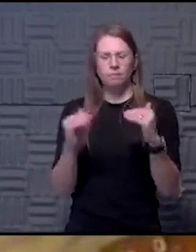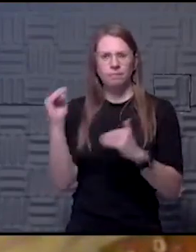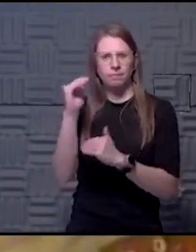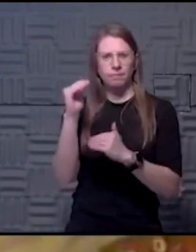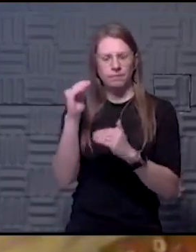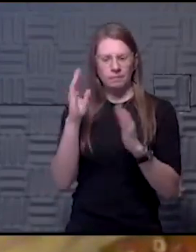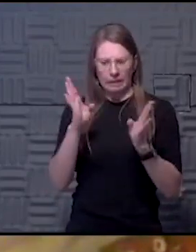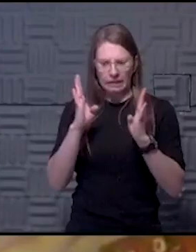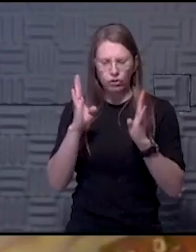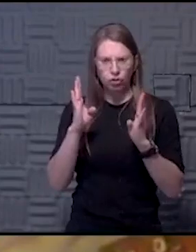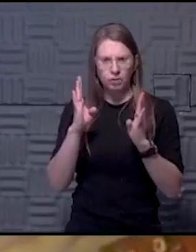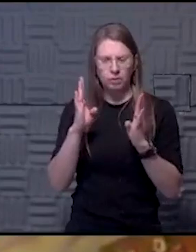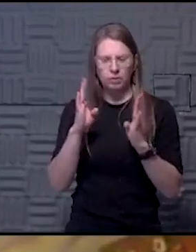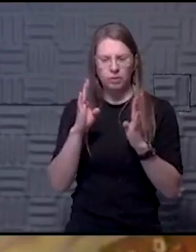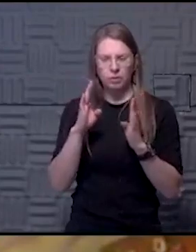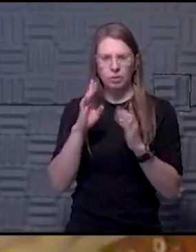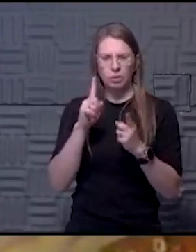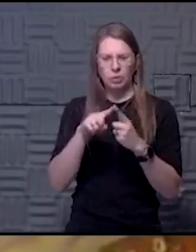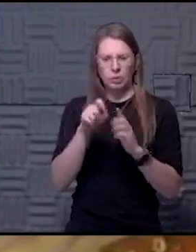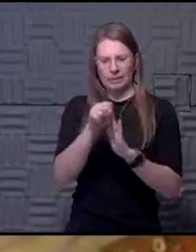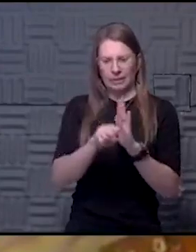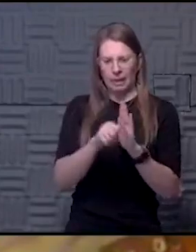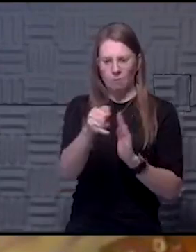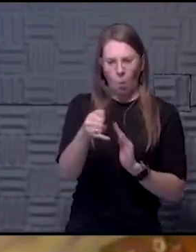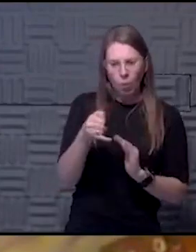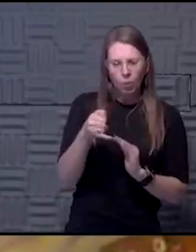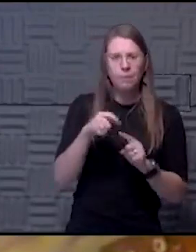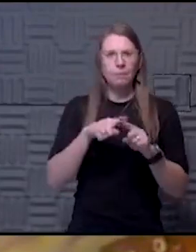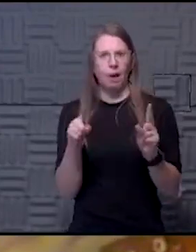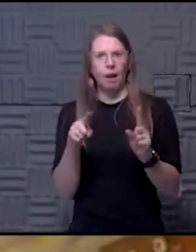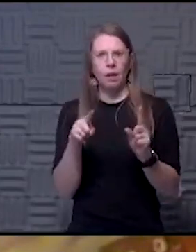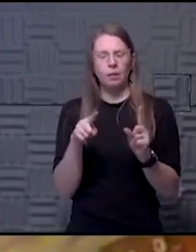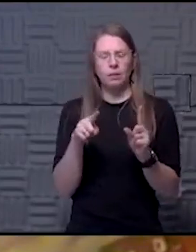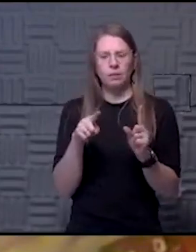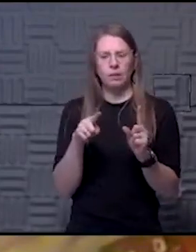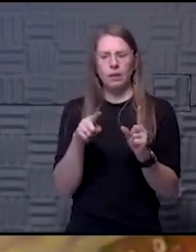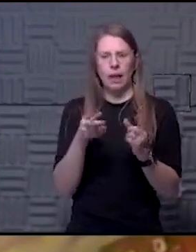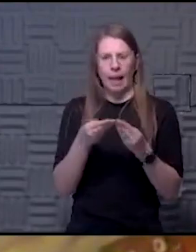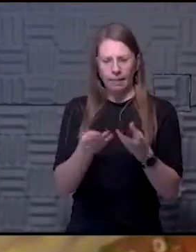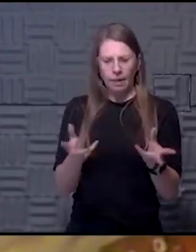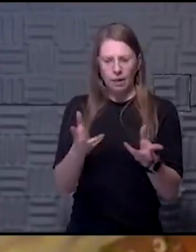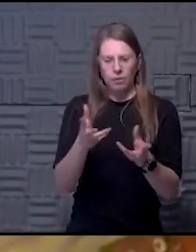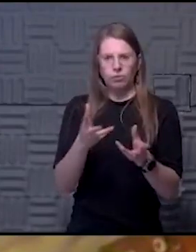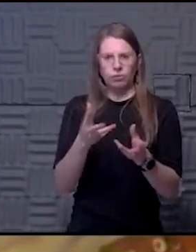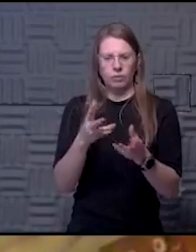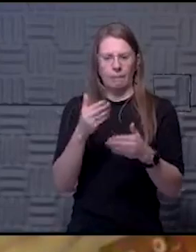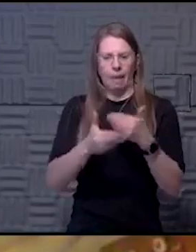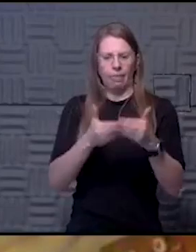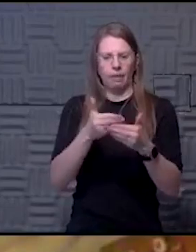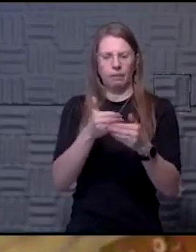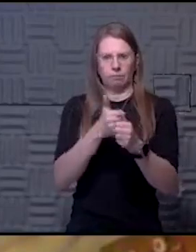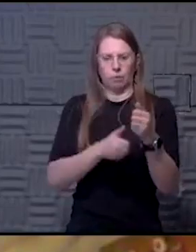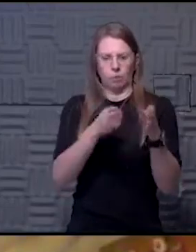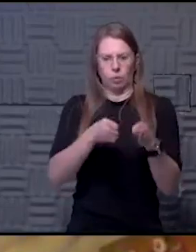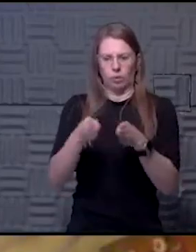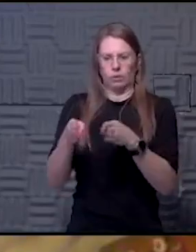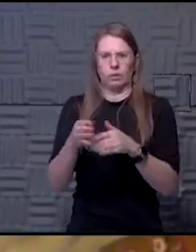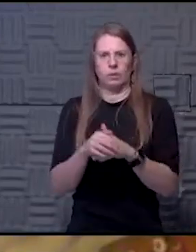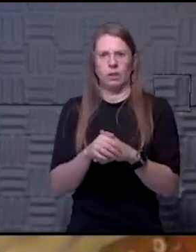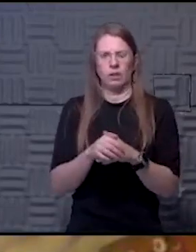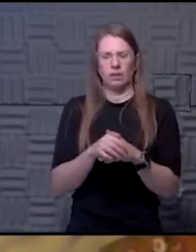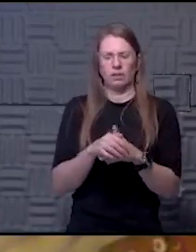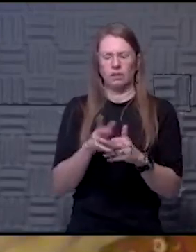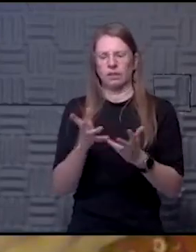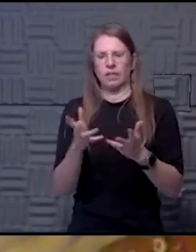to state borders, but when you think about the allocation method per capita, when a lot of people are having influx for different state, it